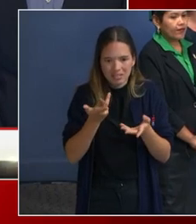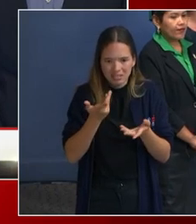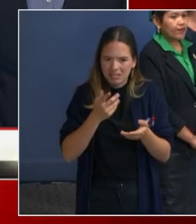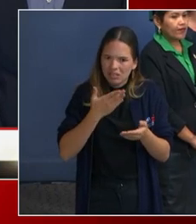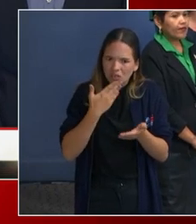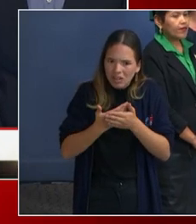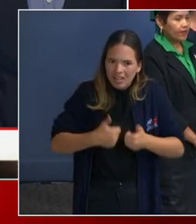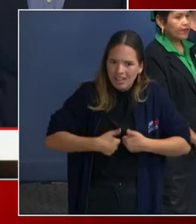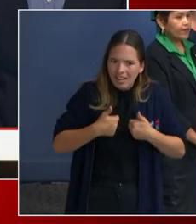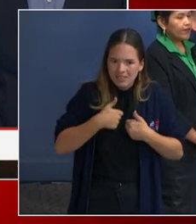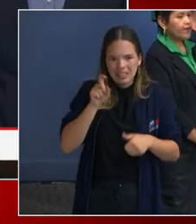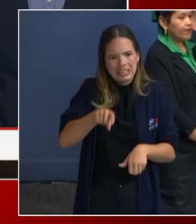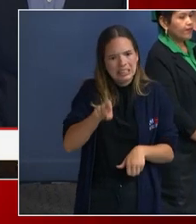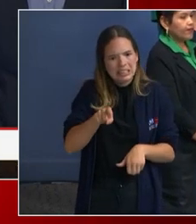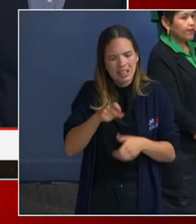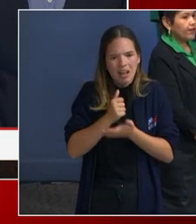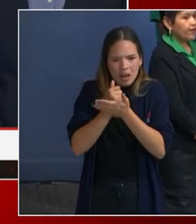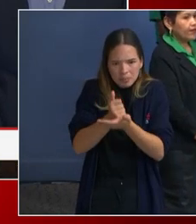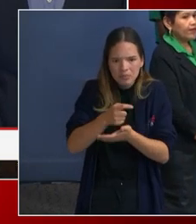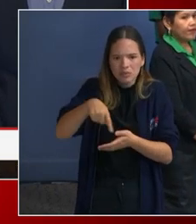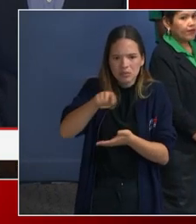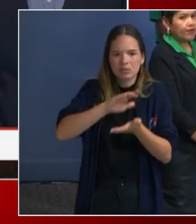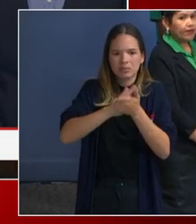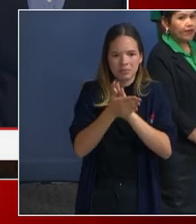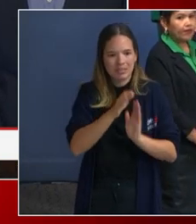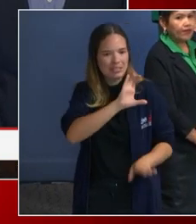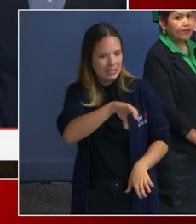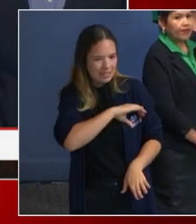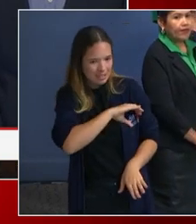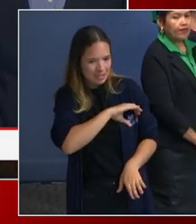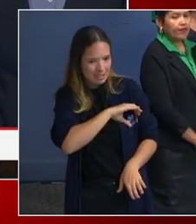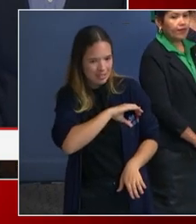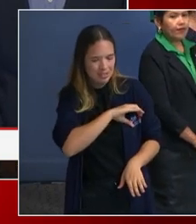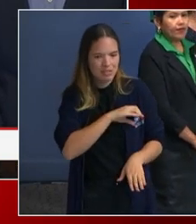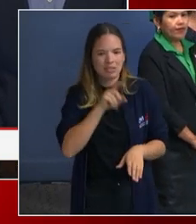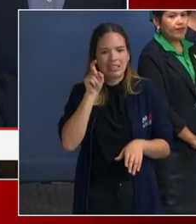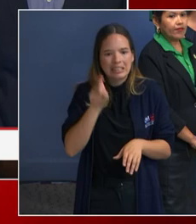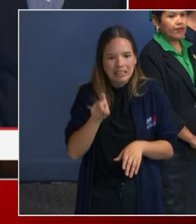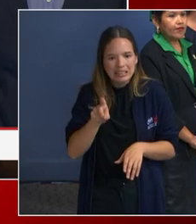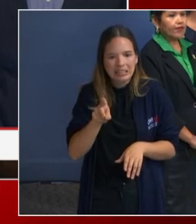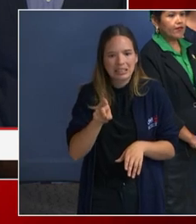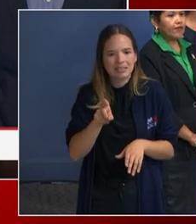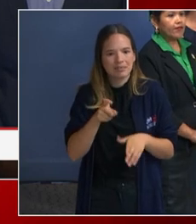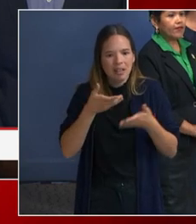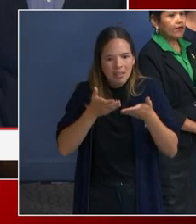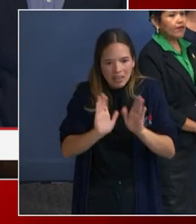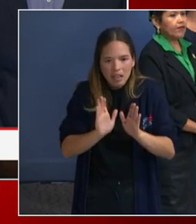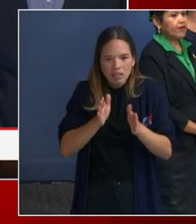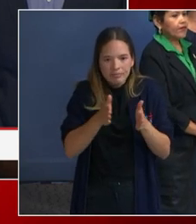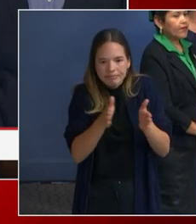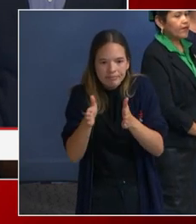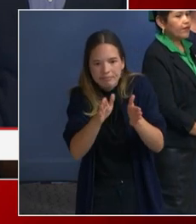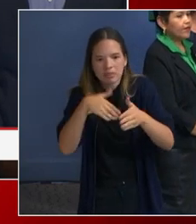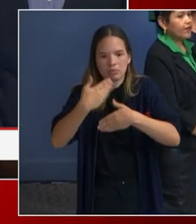to citizenship for them. We need a pathway to work for them. And that is not something that mayors can